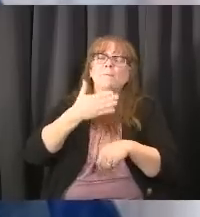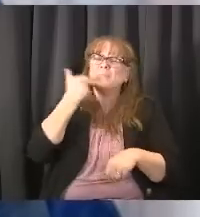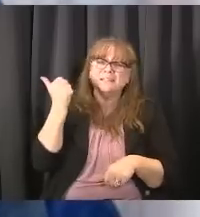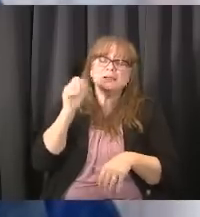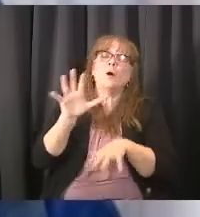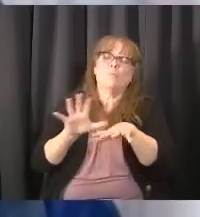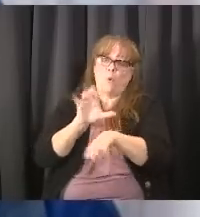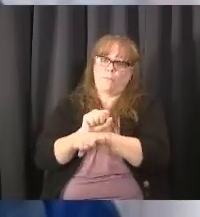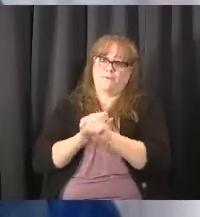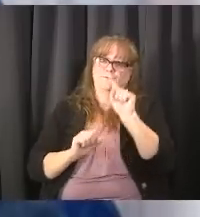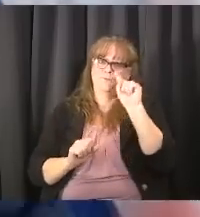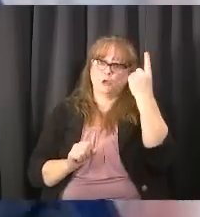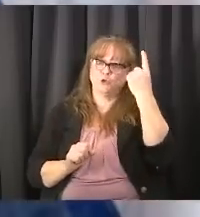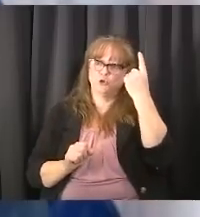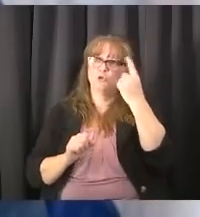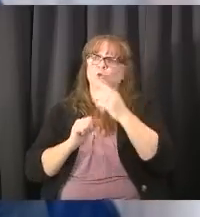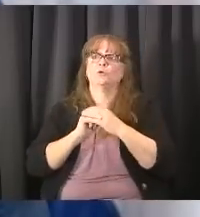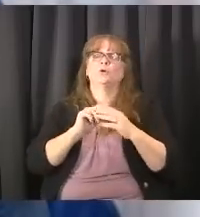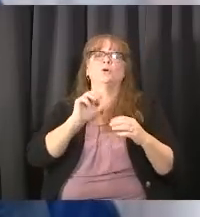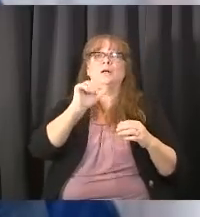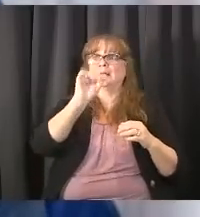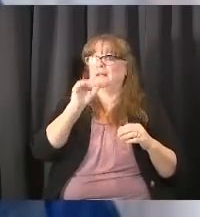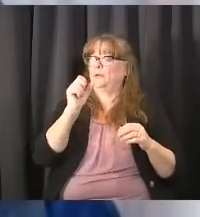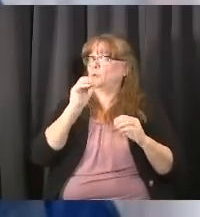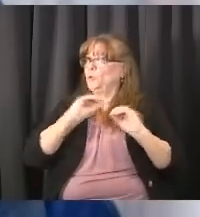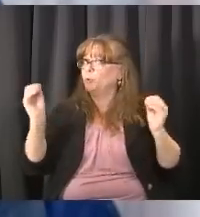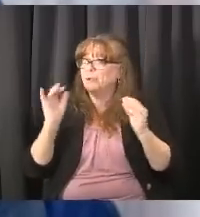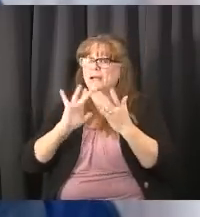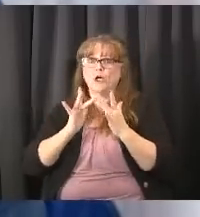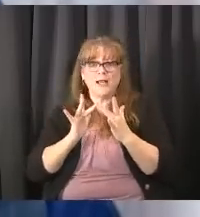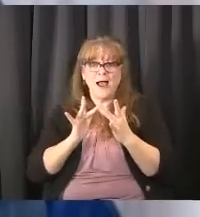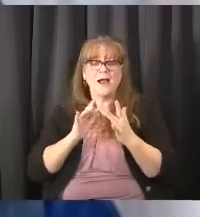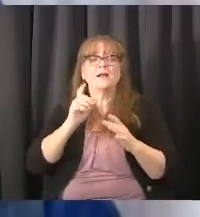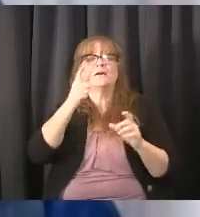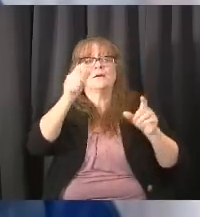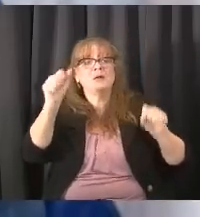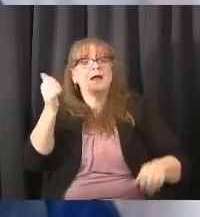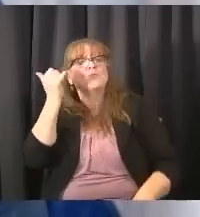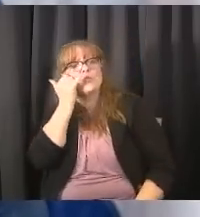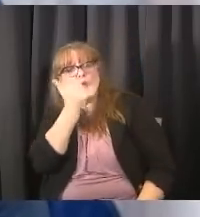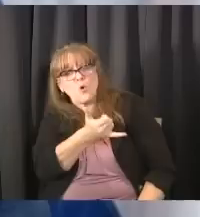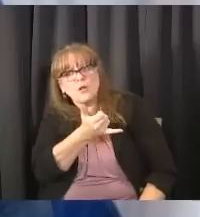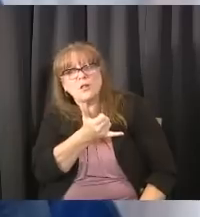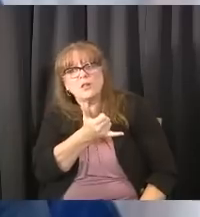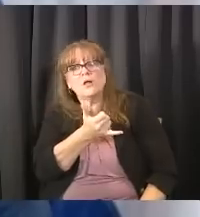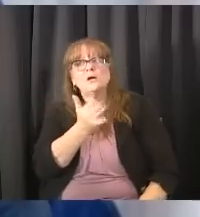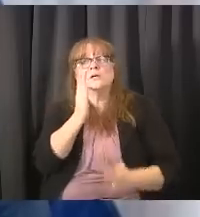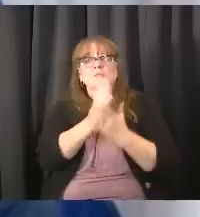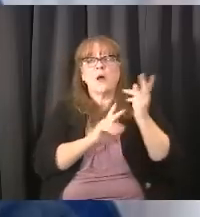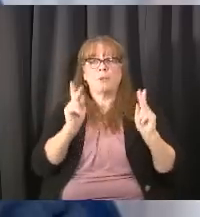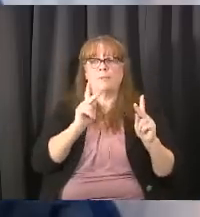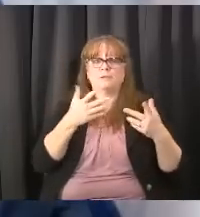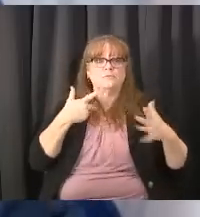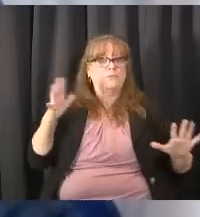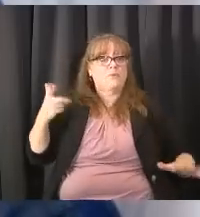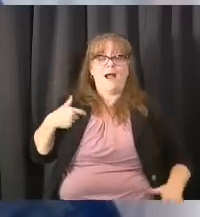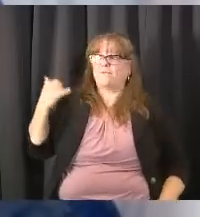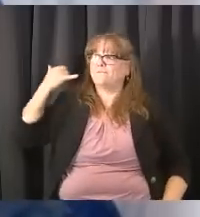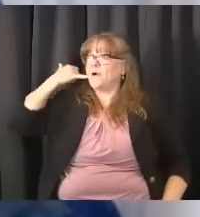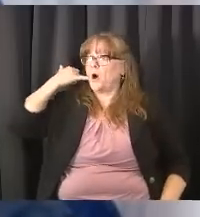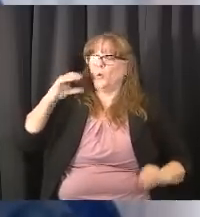many customers 70 and up who just have telephones and not internet. A lot of the clinics are also walk-in. So there's some